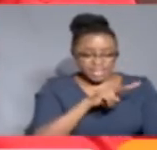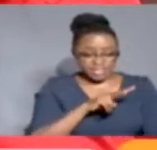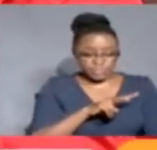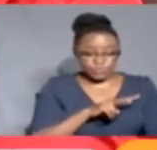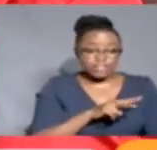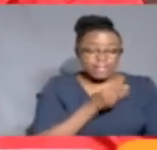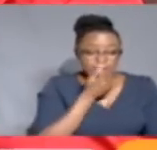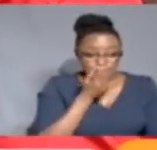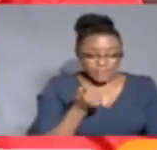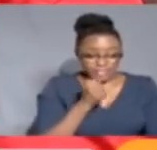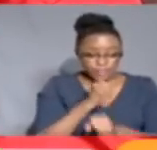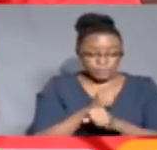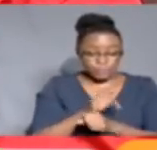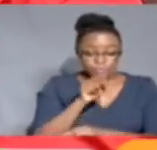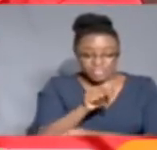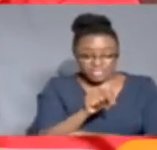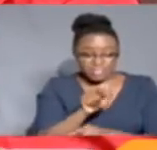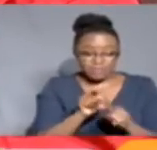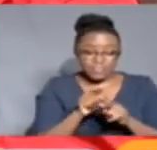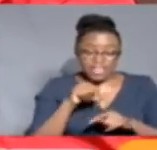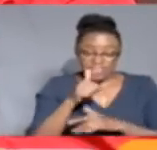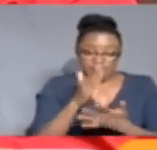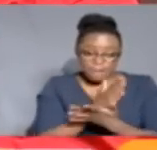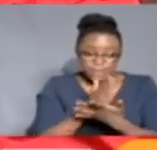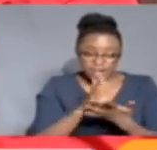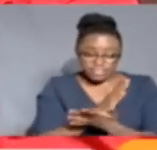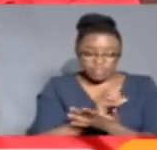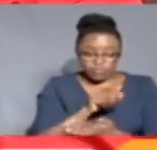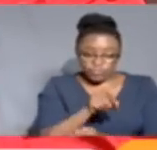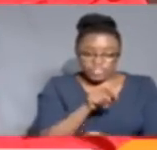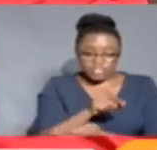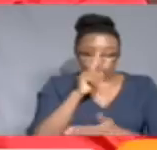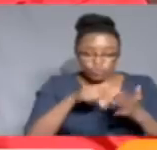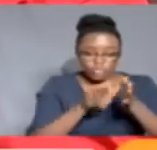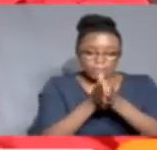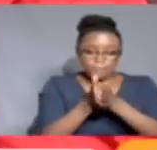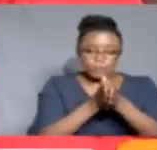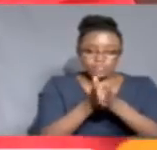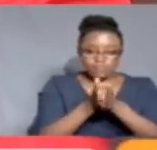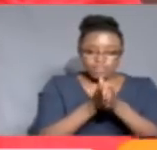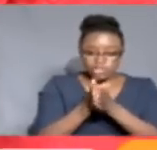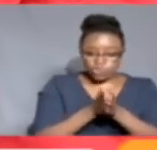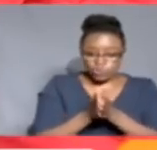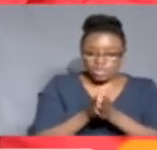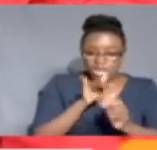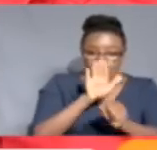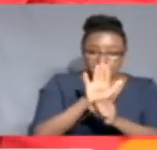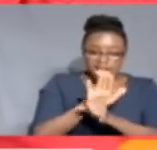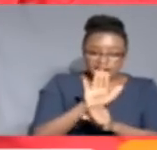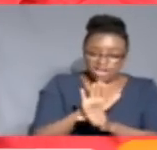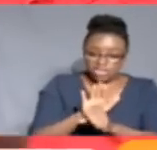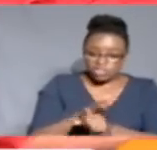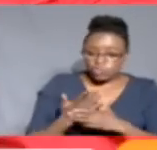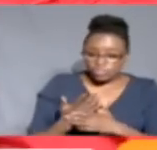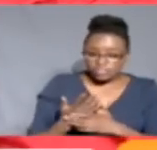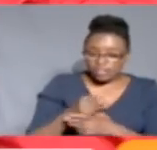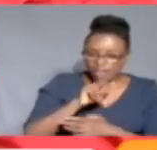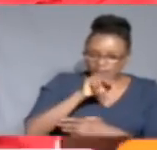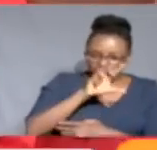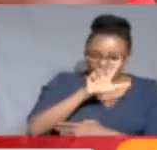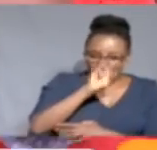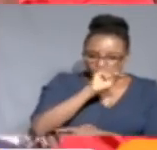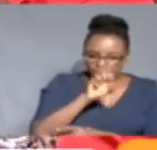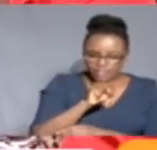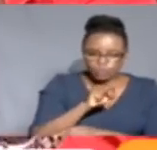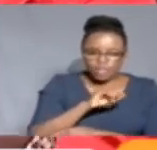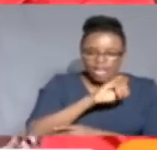it's better to do this. The other part of that is motivation, and that's where Nameless is coming. We have Carissa